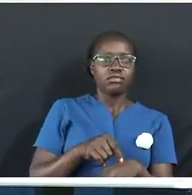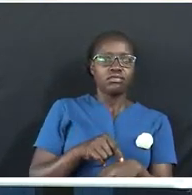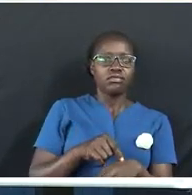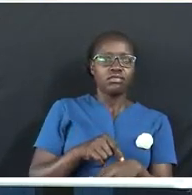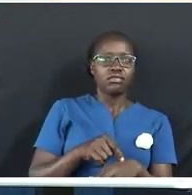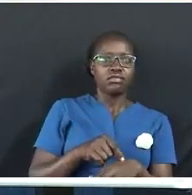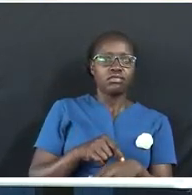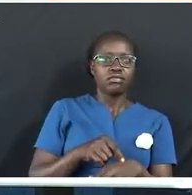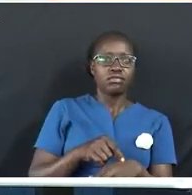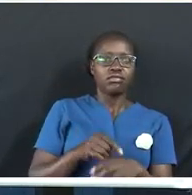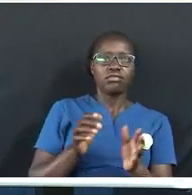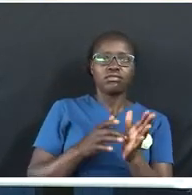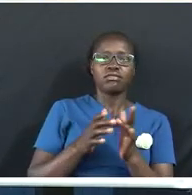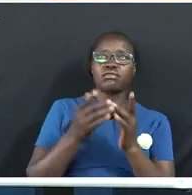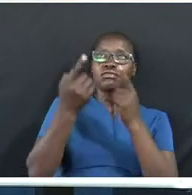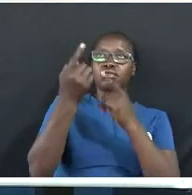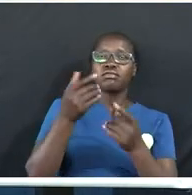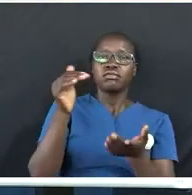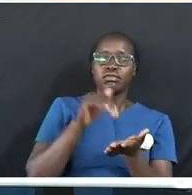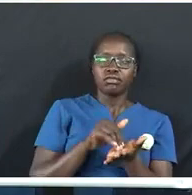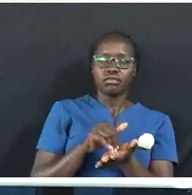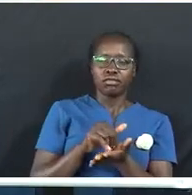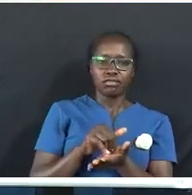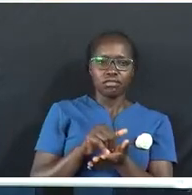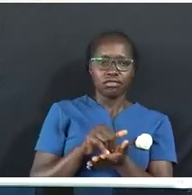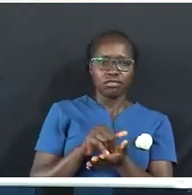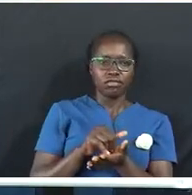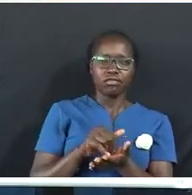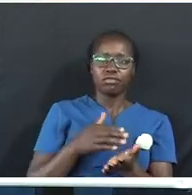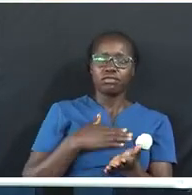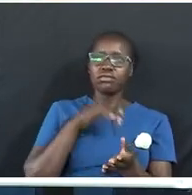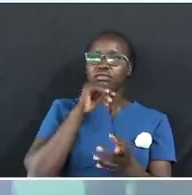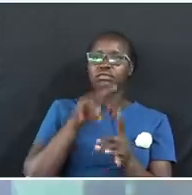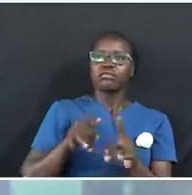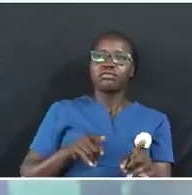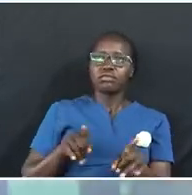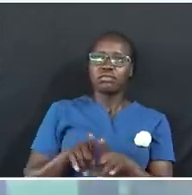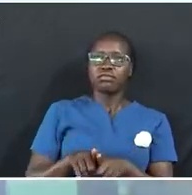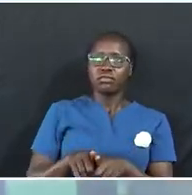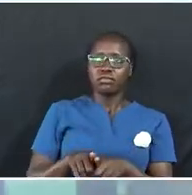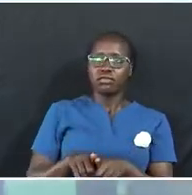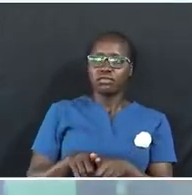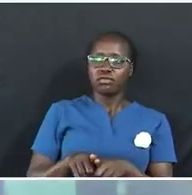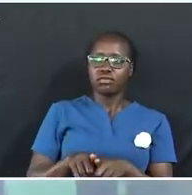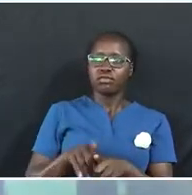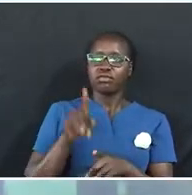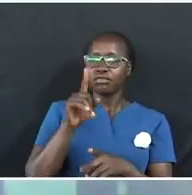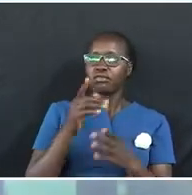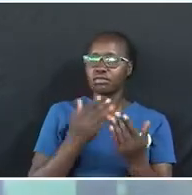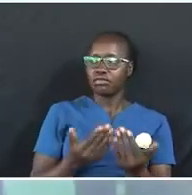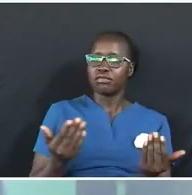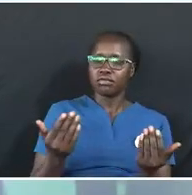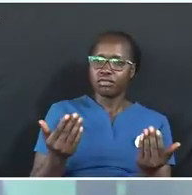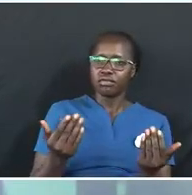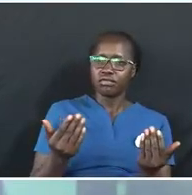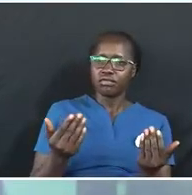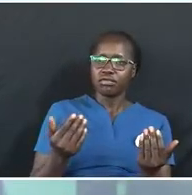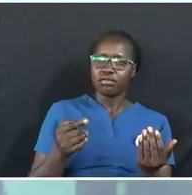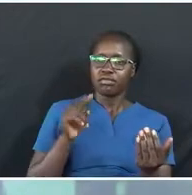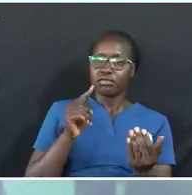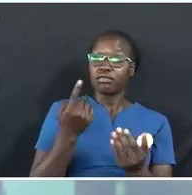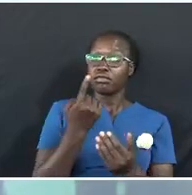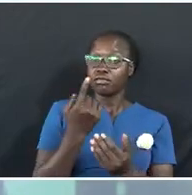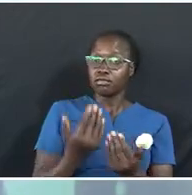friendship, Jesus is coming again. My brother, my sister, one thing, this one